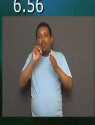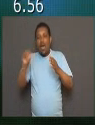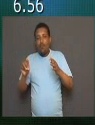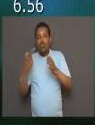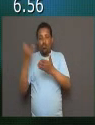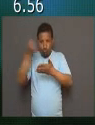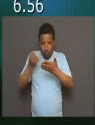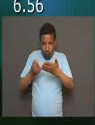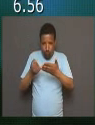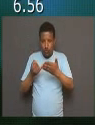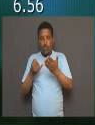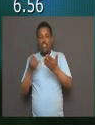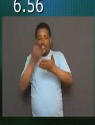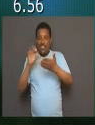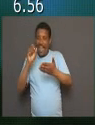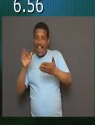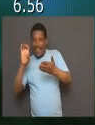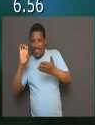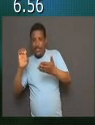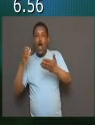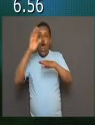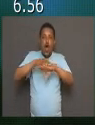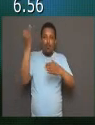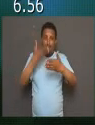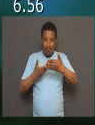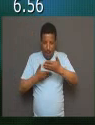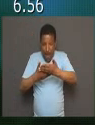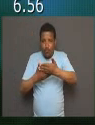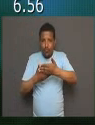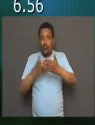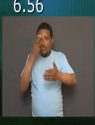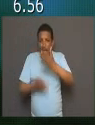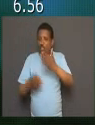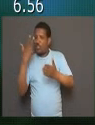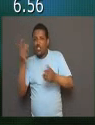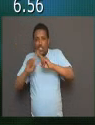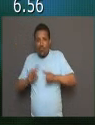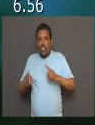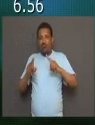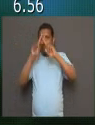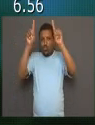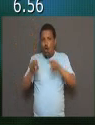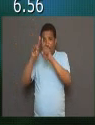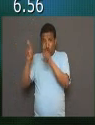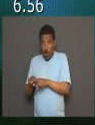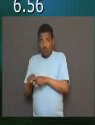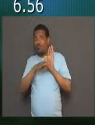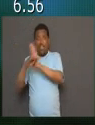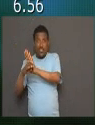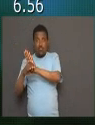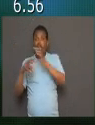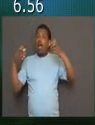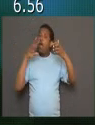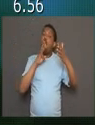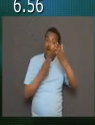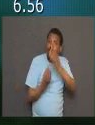the map, resulting in 3 different squares representing the